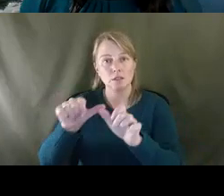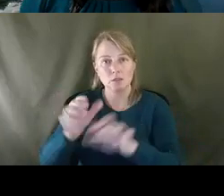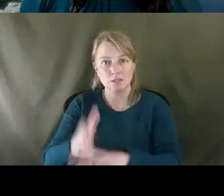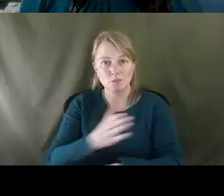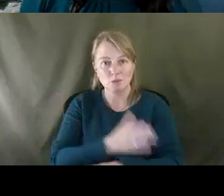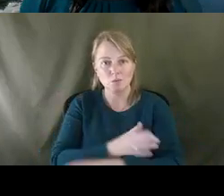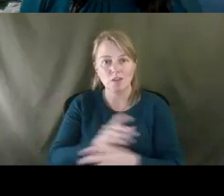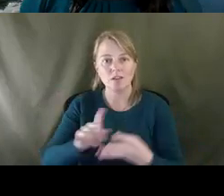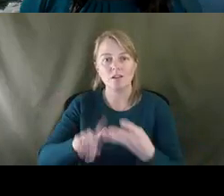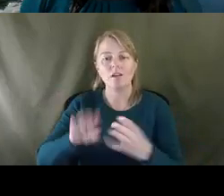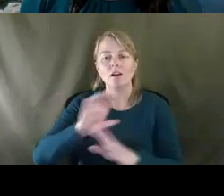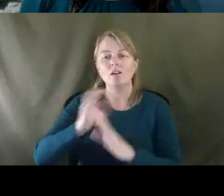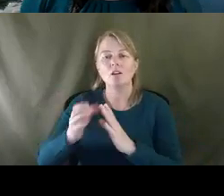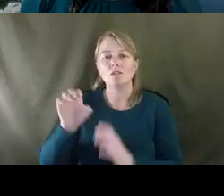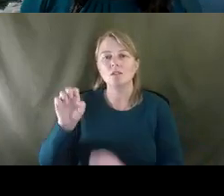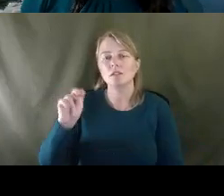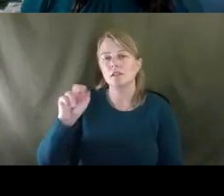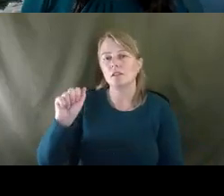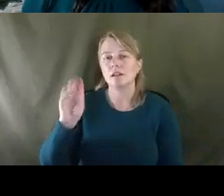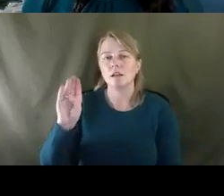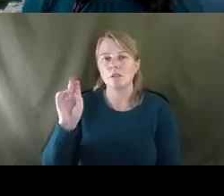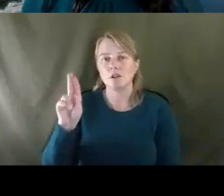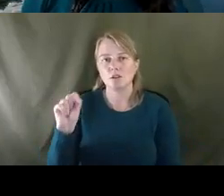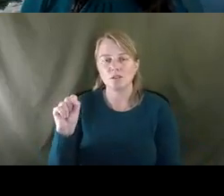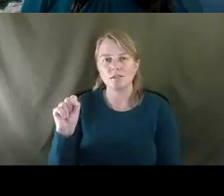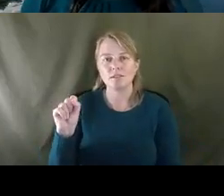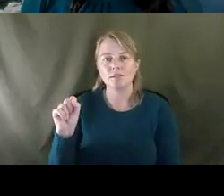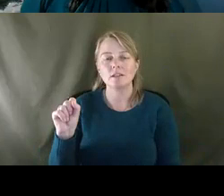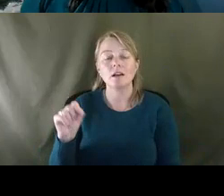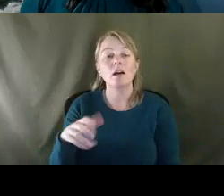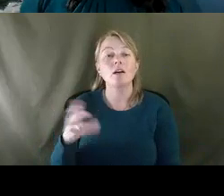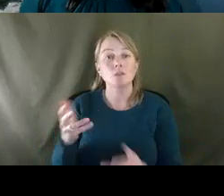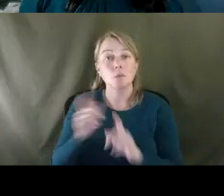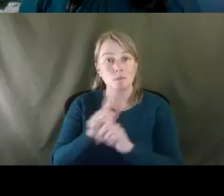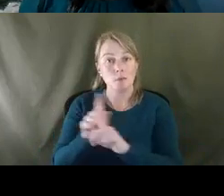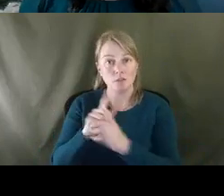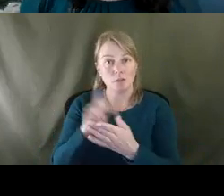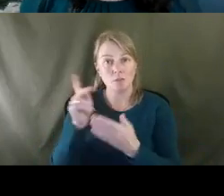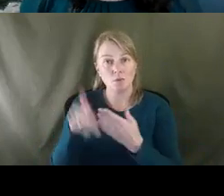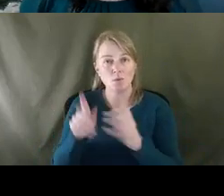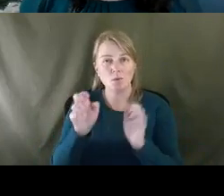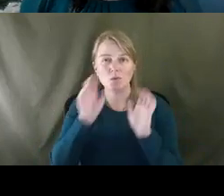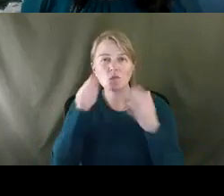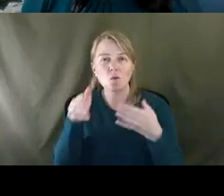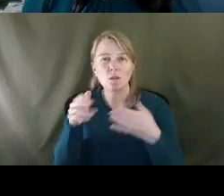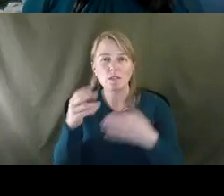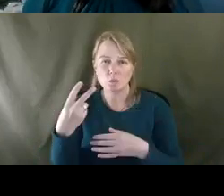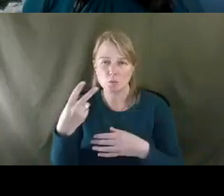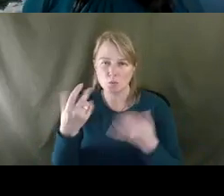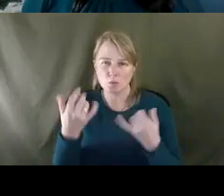and cultural enablers. Now, when I'm talking about mentorship programs, I want to focus in on two of these areas